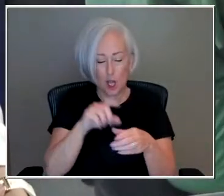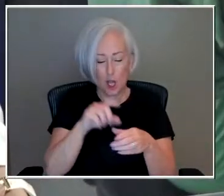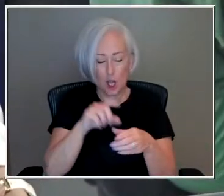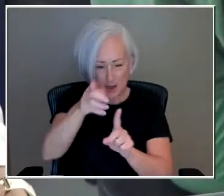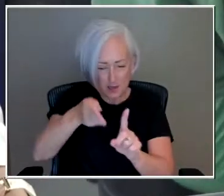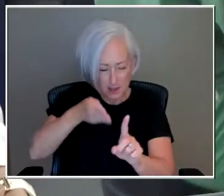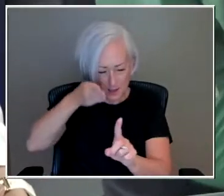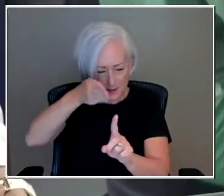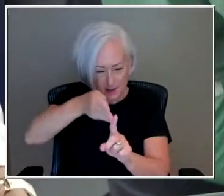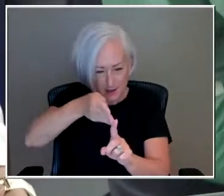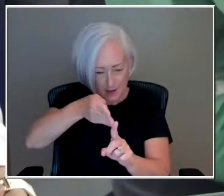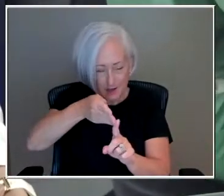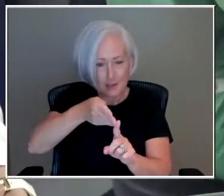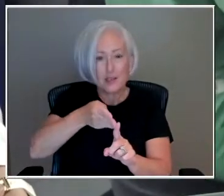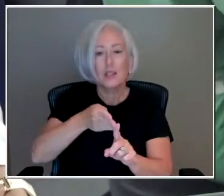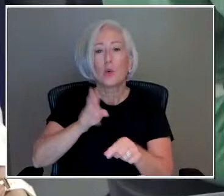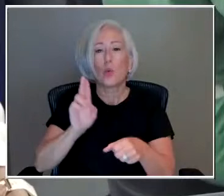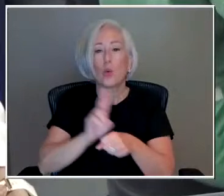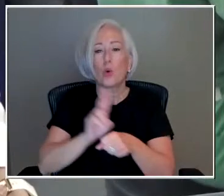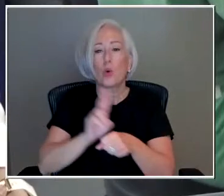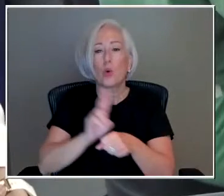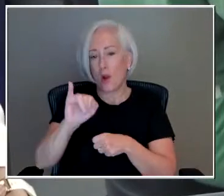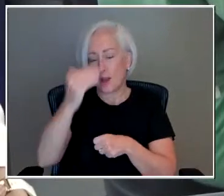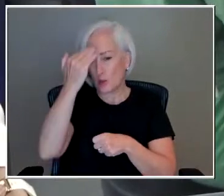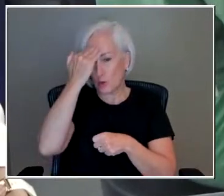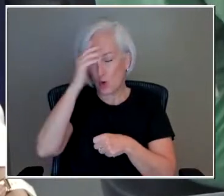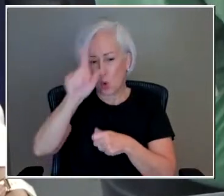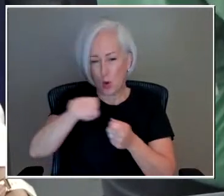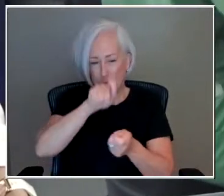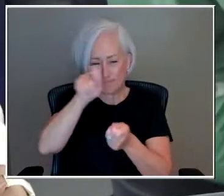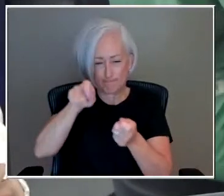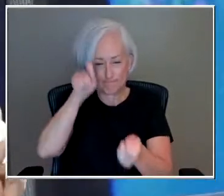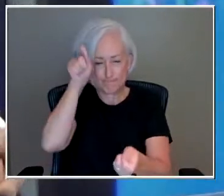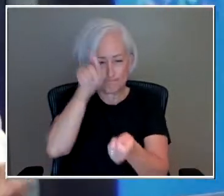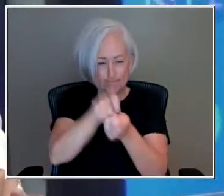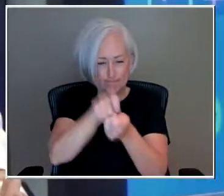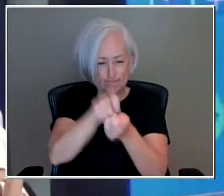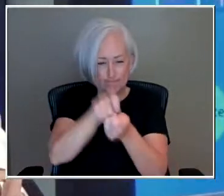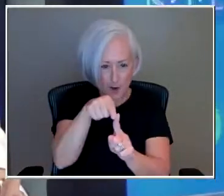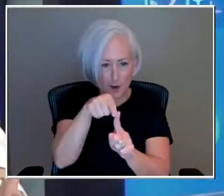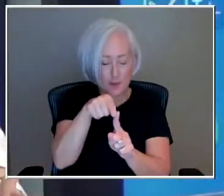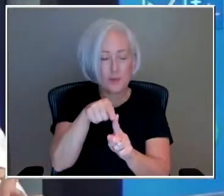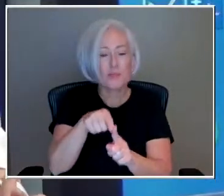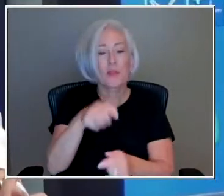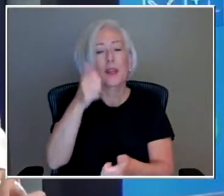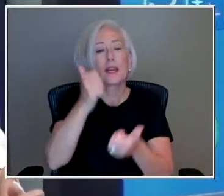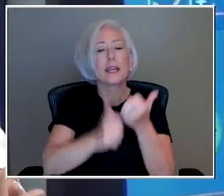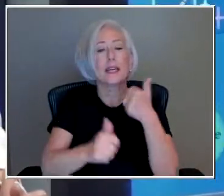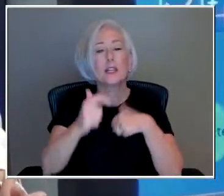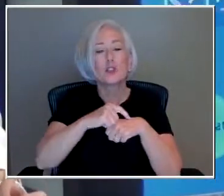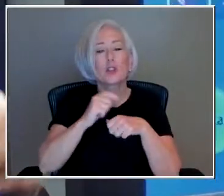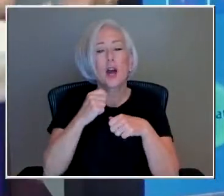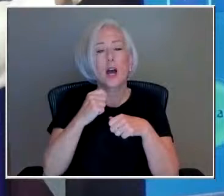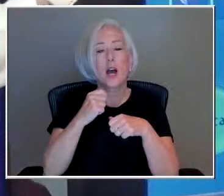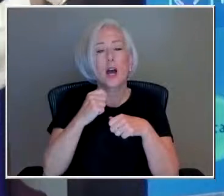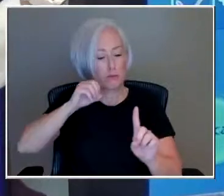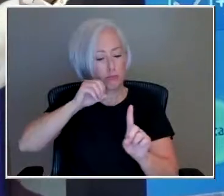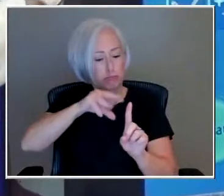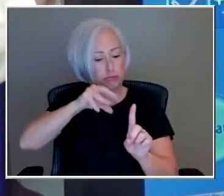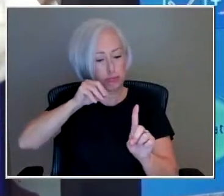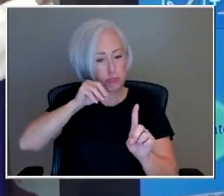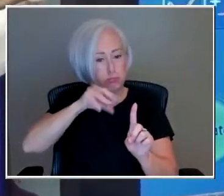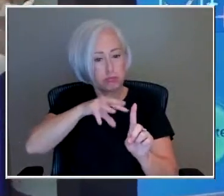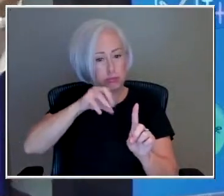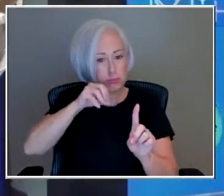to formulate where the target should be. And then each time we are providing ultrasound energy into the brain, heating the